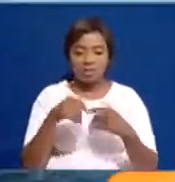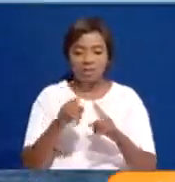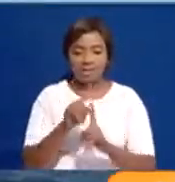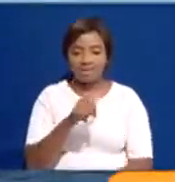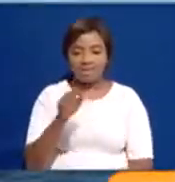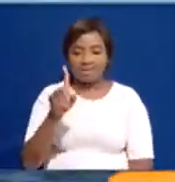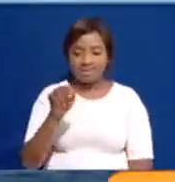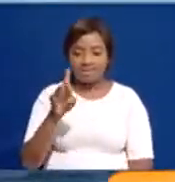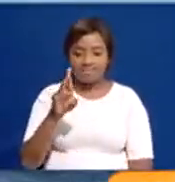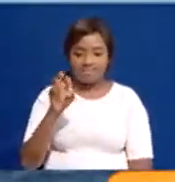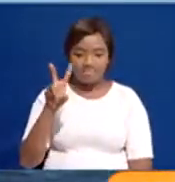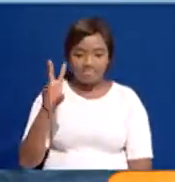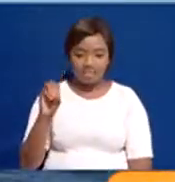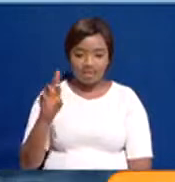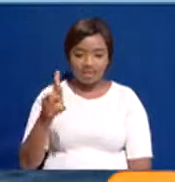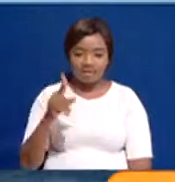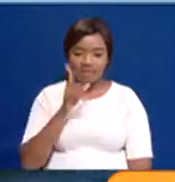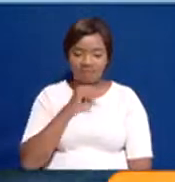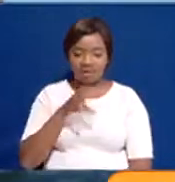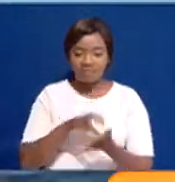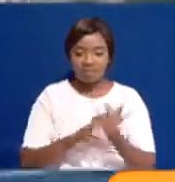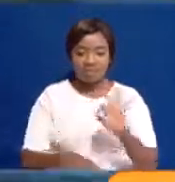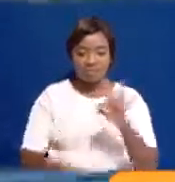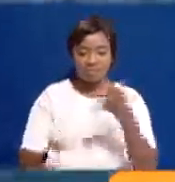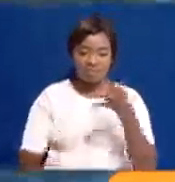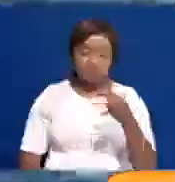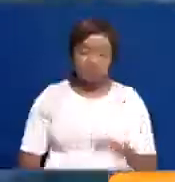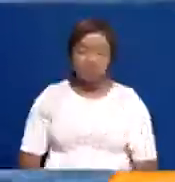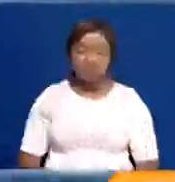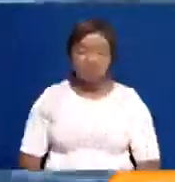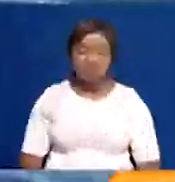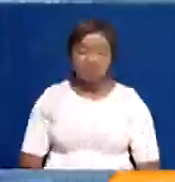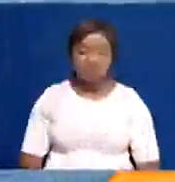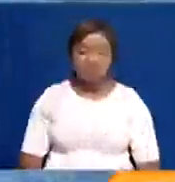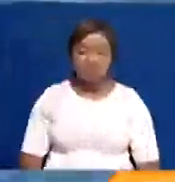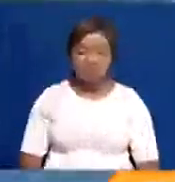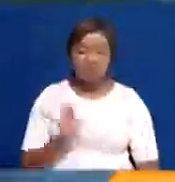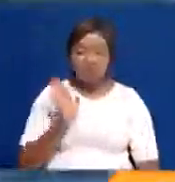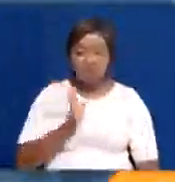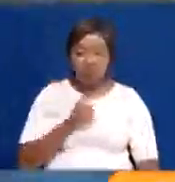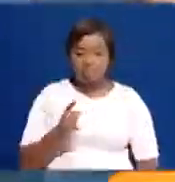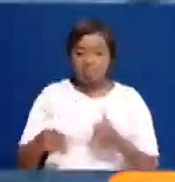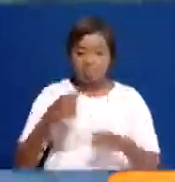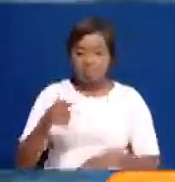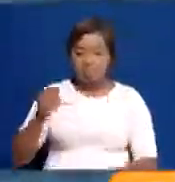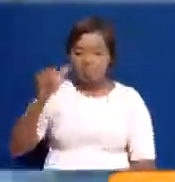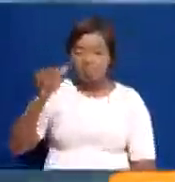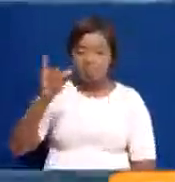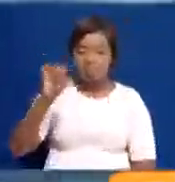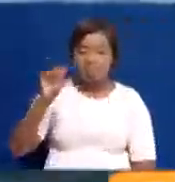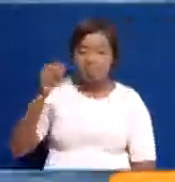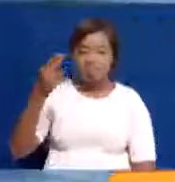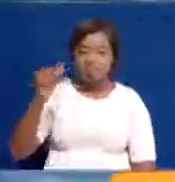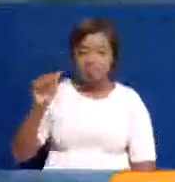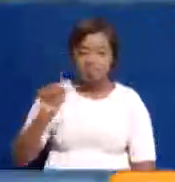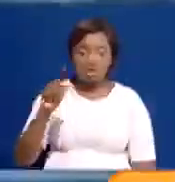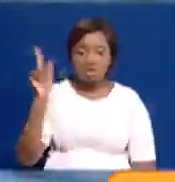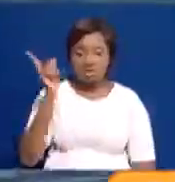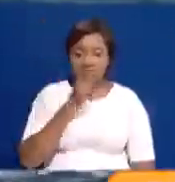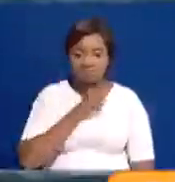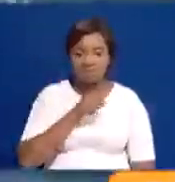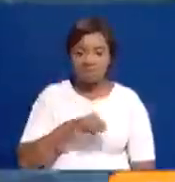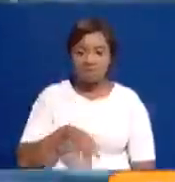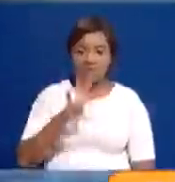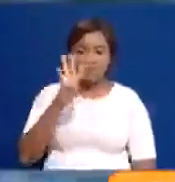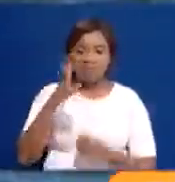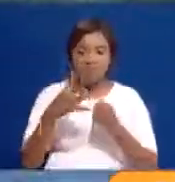Mwamisi finished third, clocking 41 minutes and 19 seconds. Well, in the women's competition, Aisha Nasser finished the race in 45